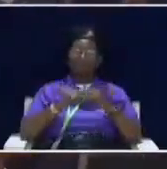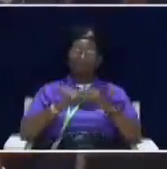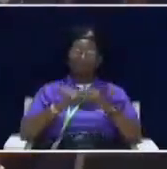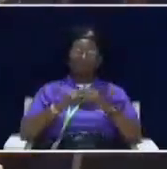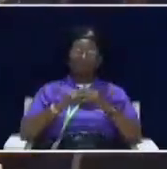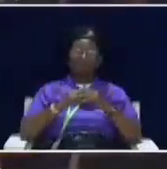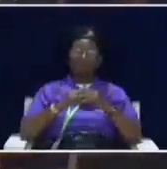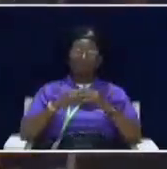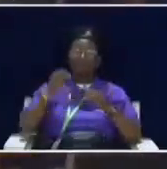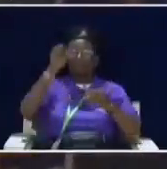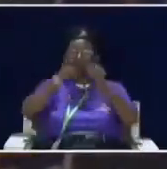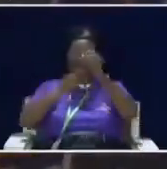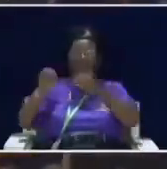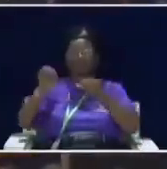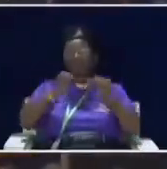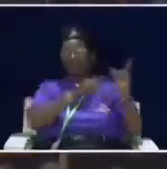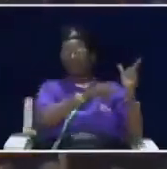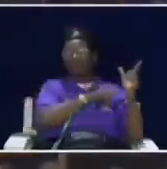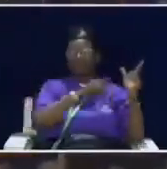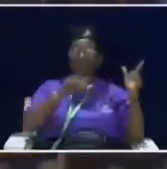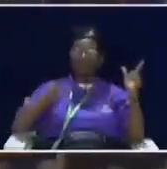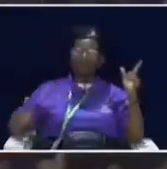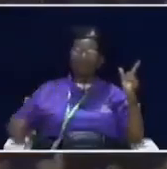Oh Lord.